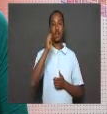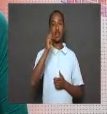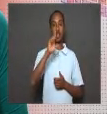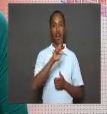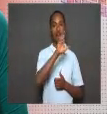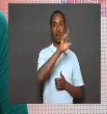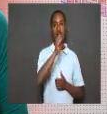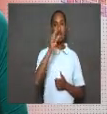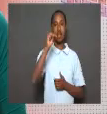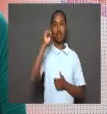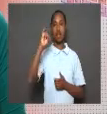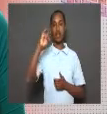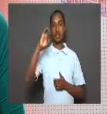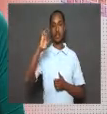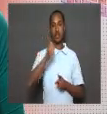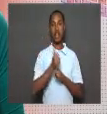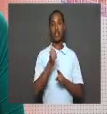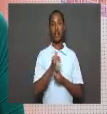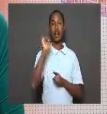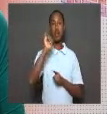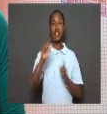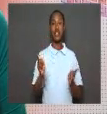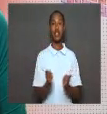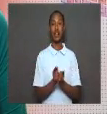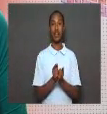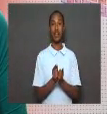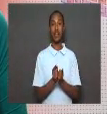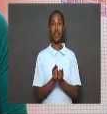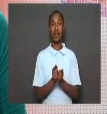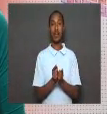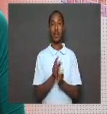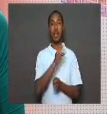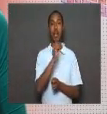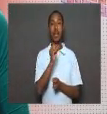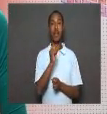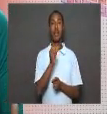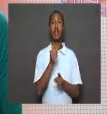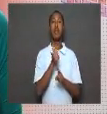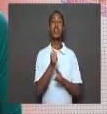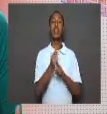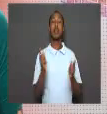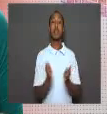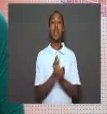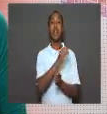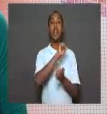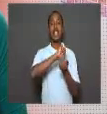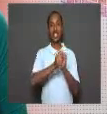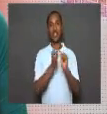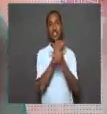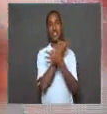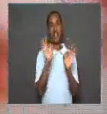of metal remains intact, while the atoms bend and shift